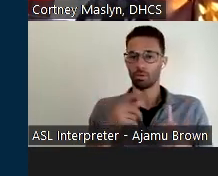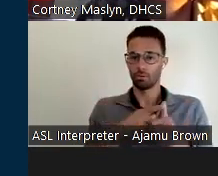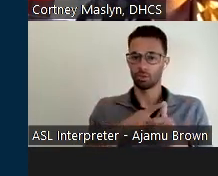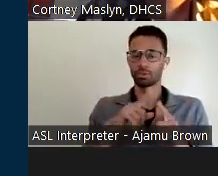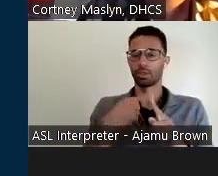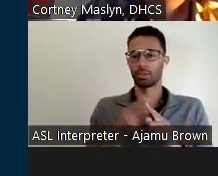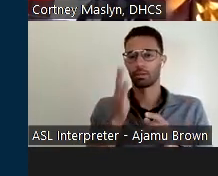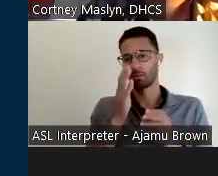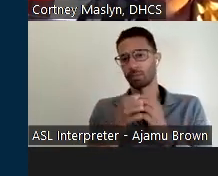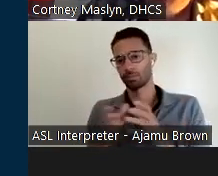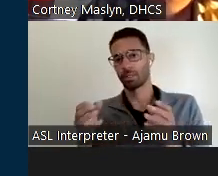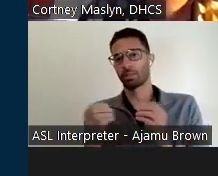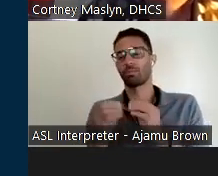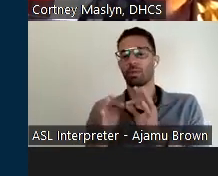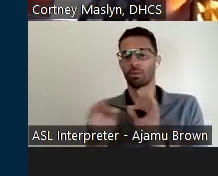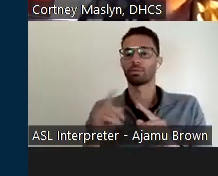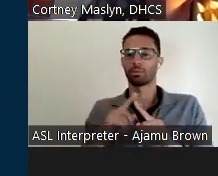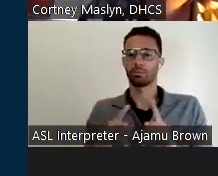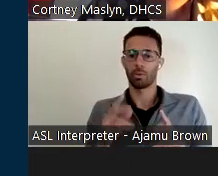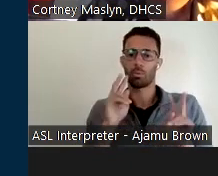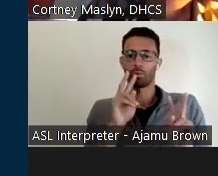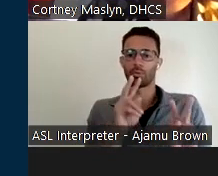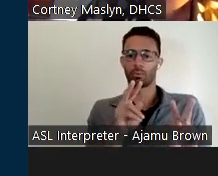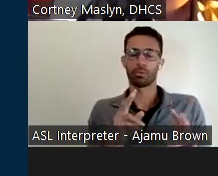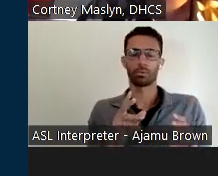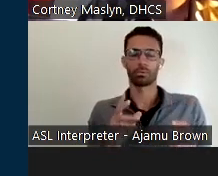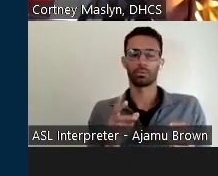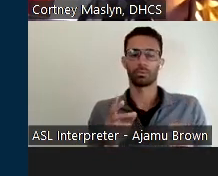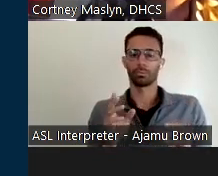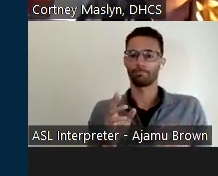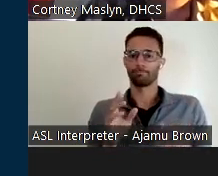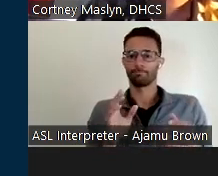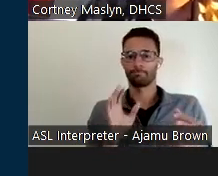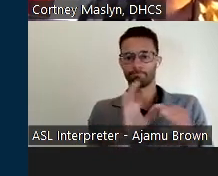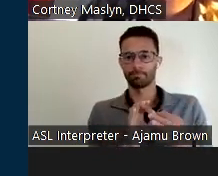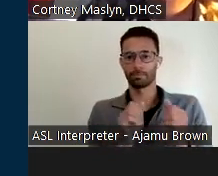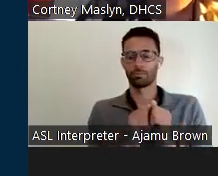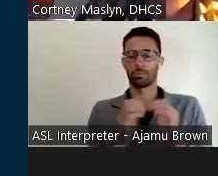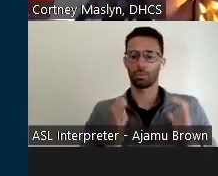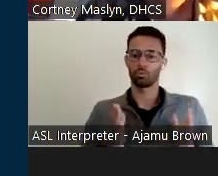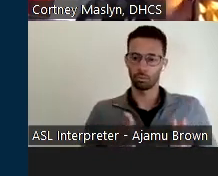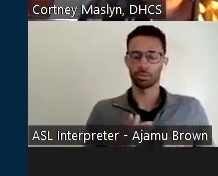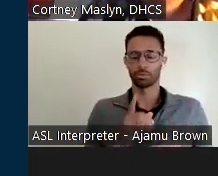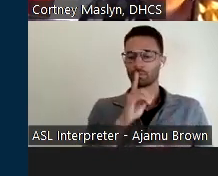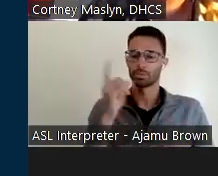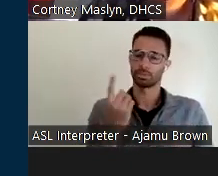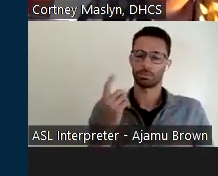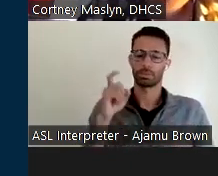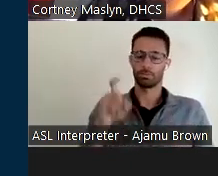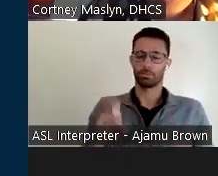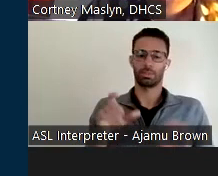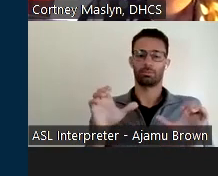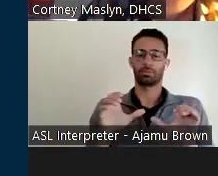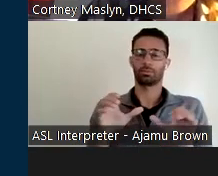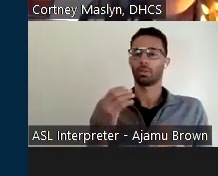to the engagement and really engaging with the consumers, I think is one of the things that we need to begin doing, and it's something we're committed to.